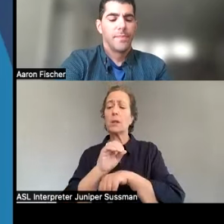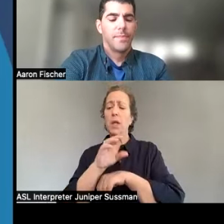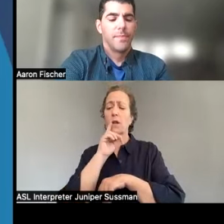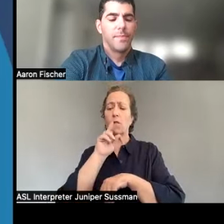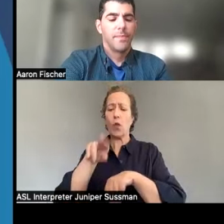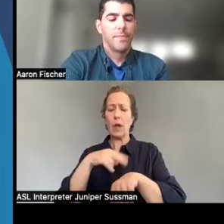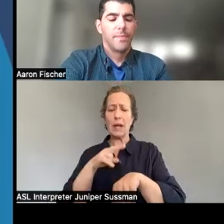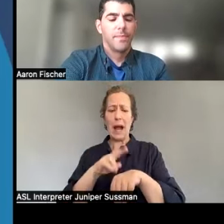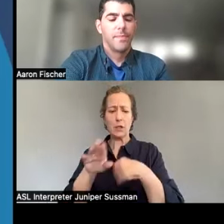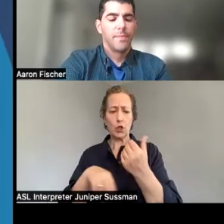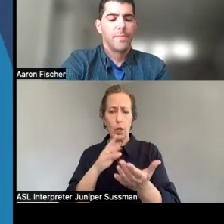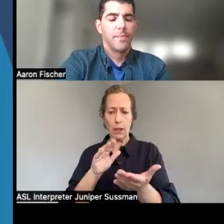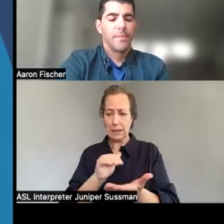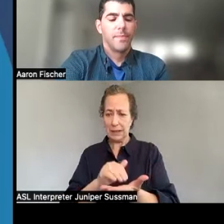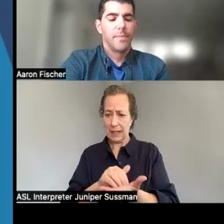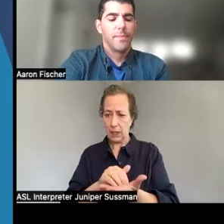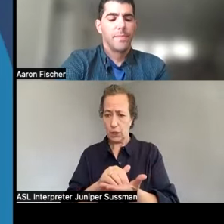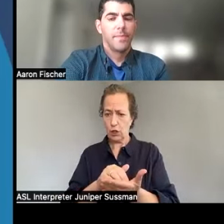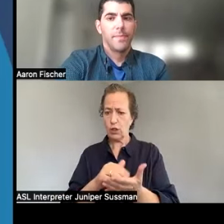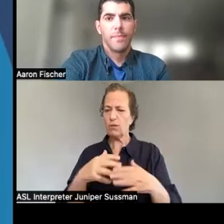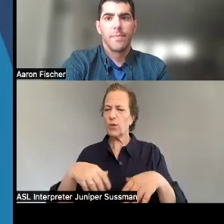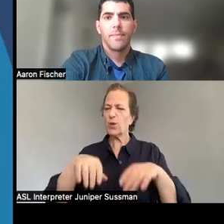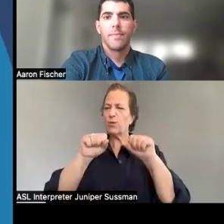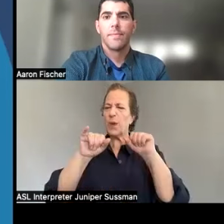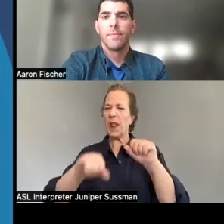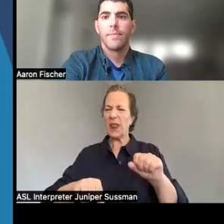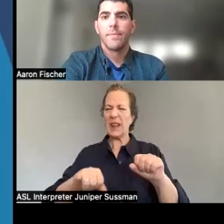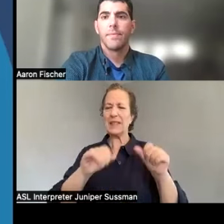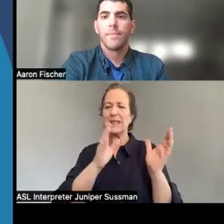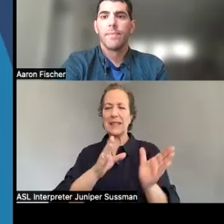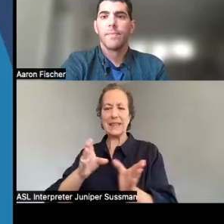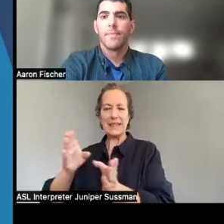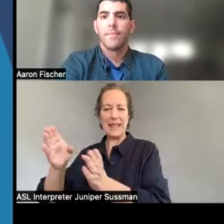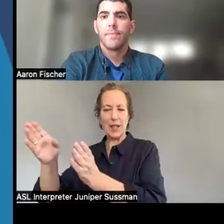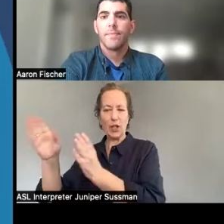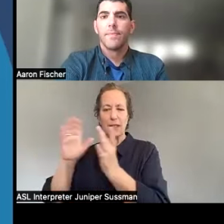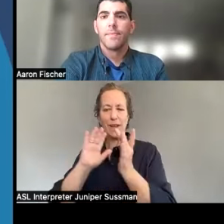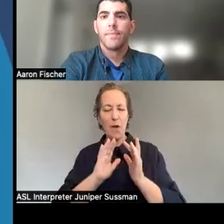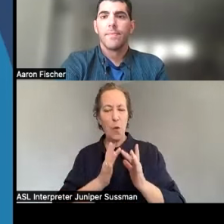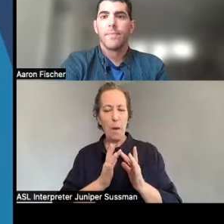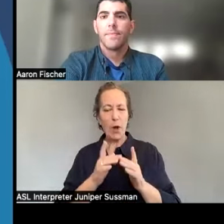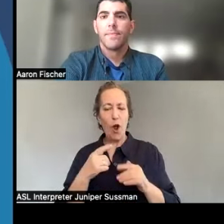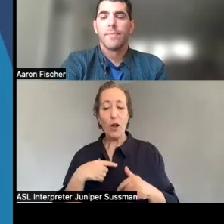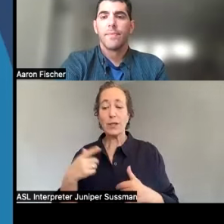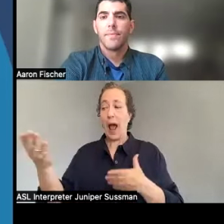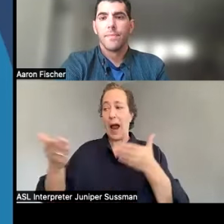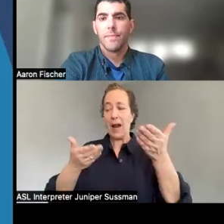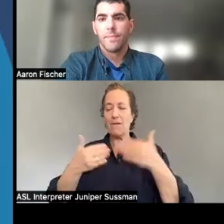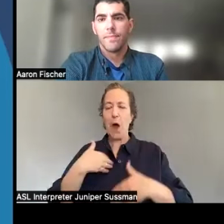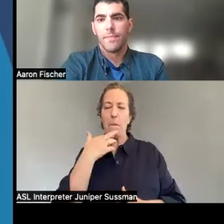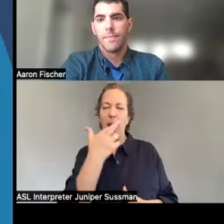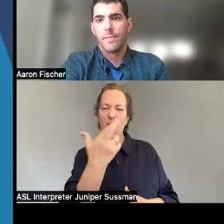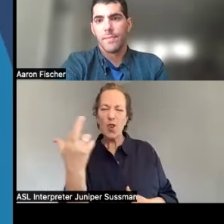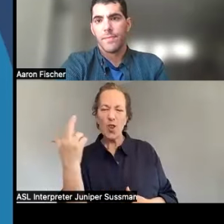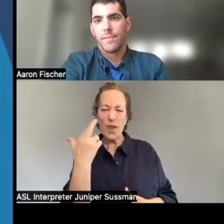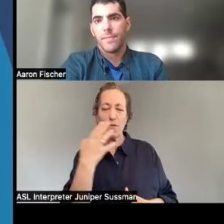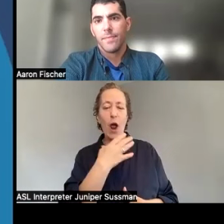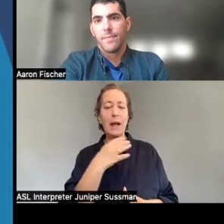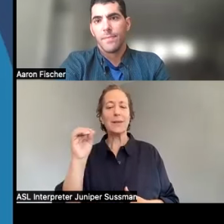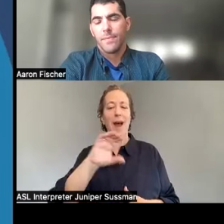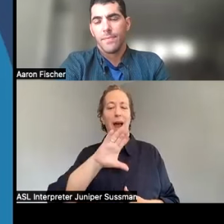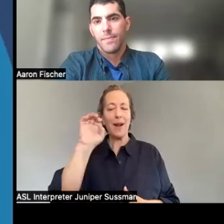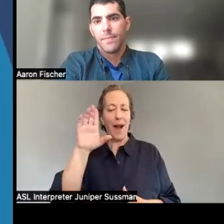Center, leading this webinar series, and I brought on some of my good friends and trusted colleagues to help me